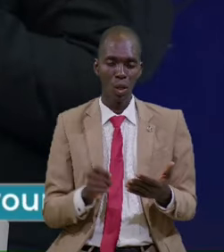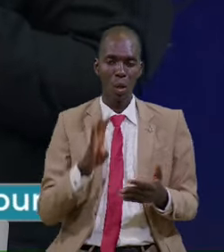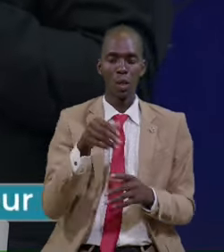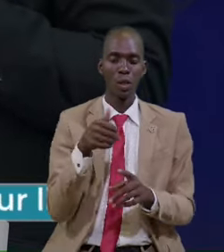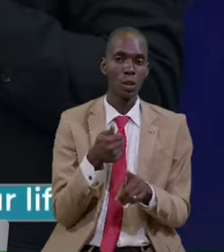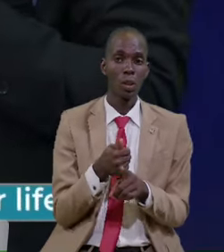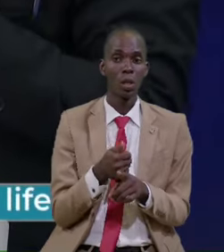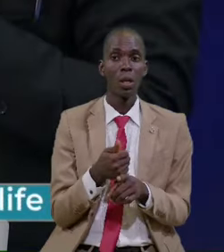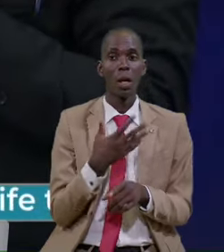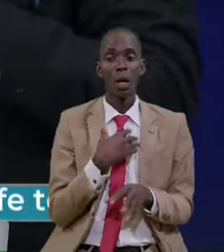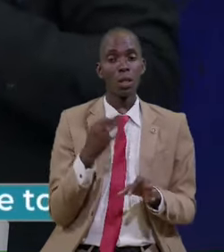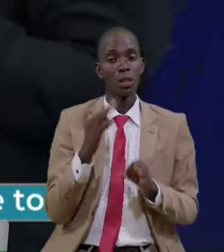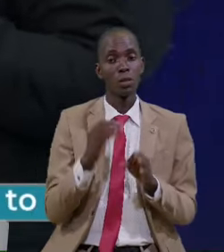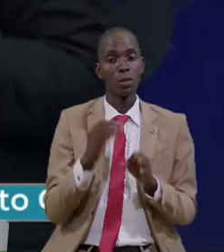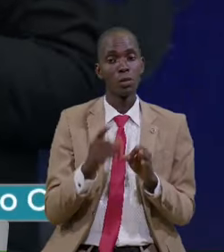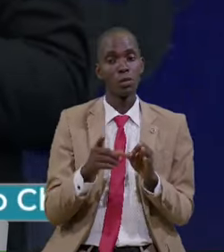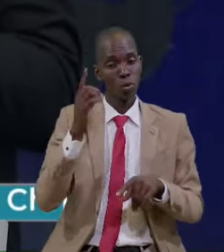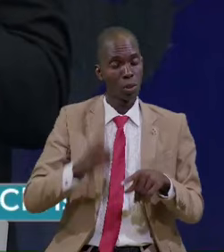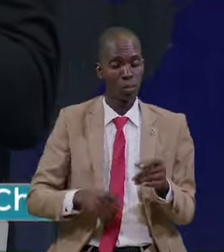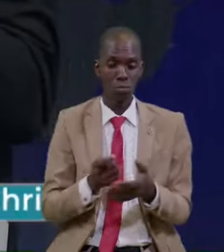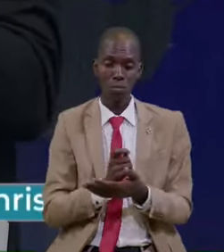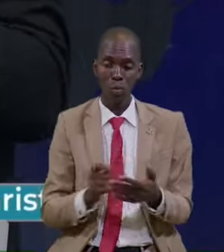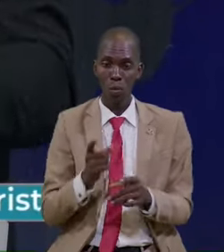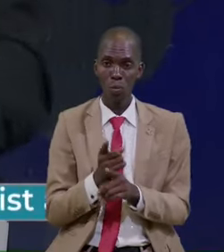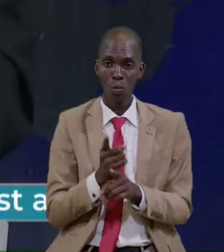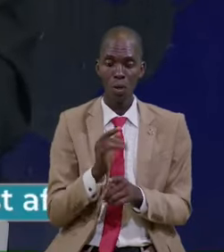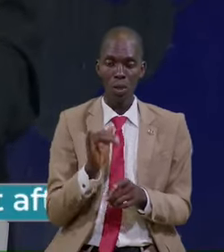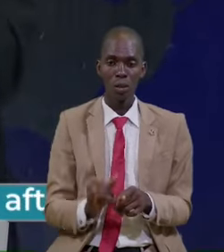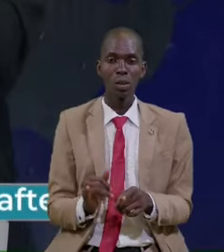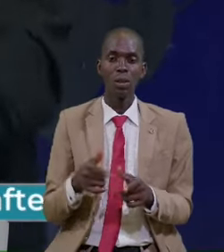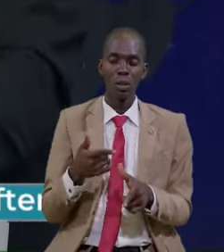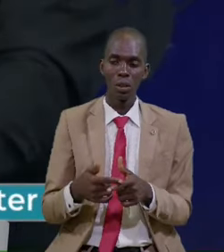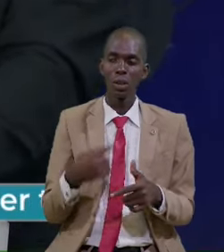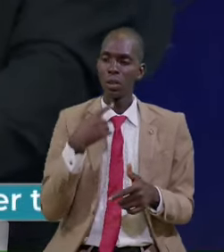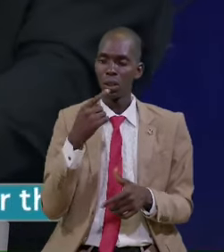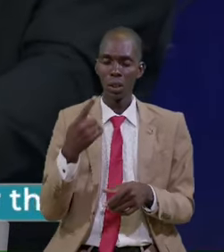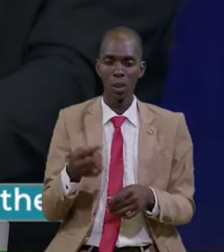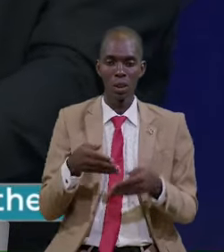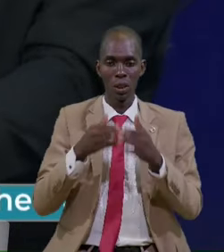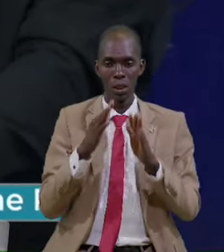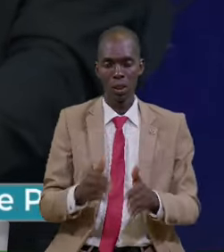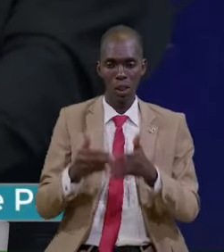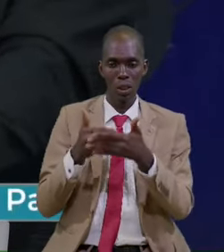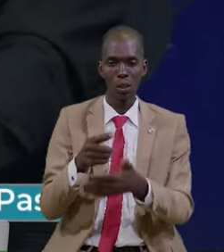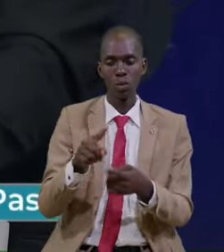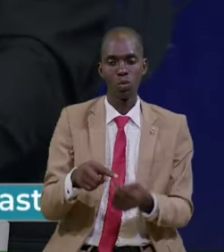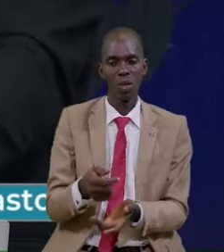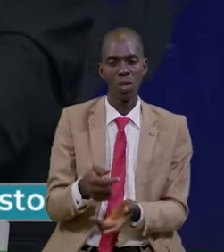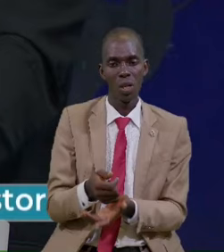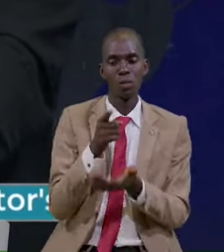can't complete the form successfully, please draw the attention of the counselors to assist you. It's